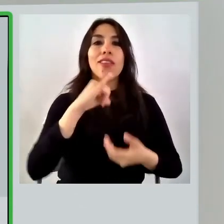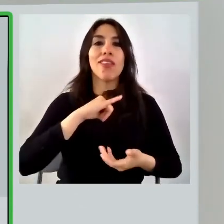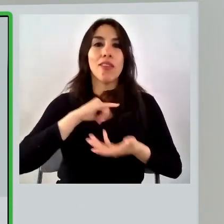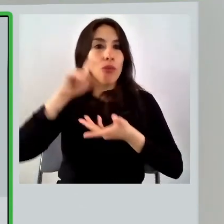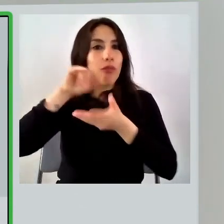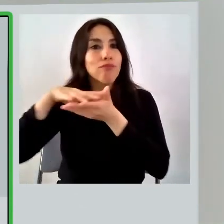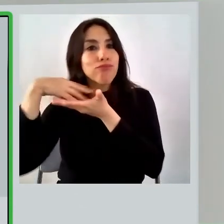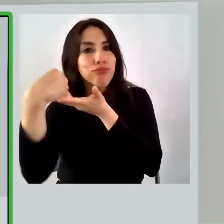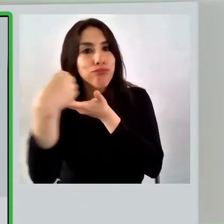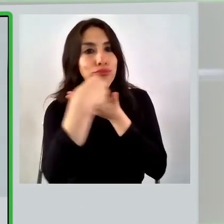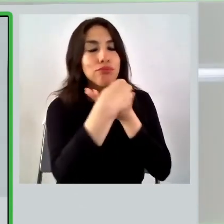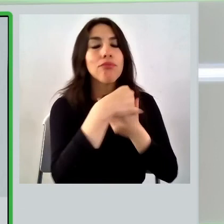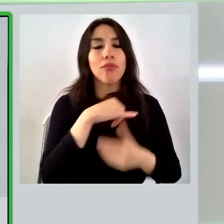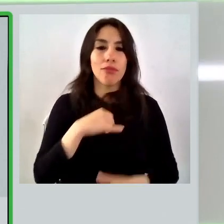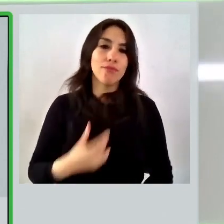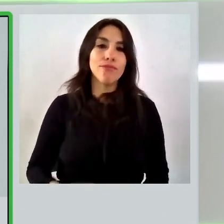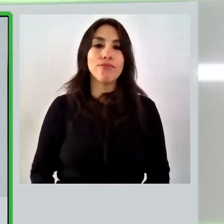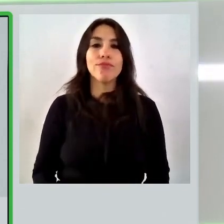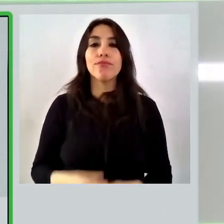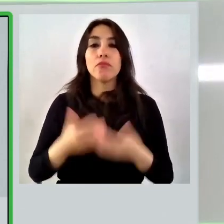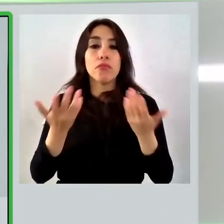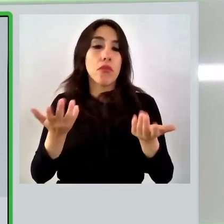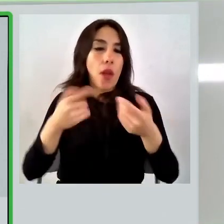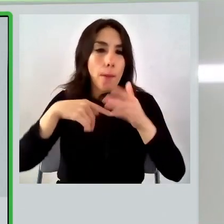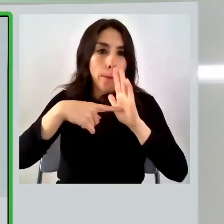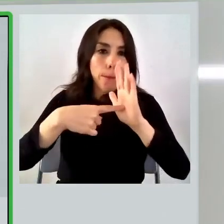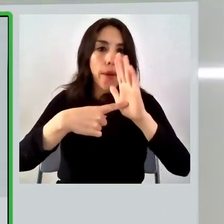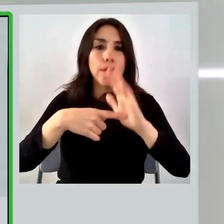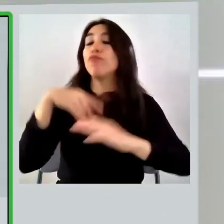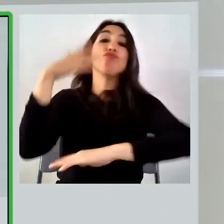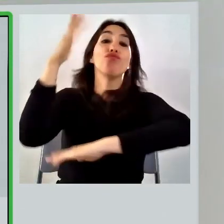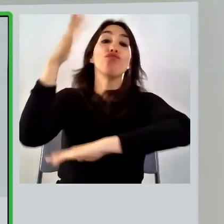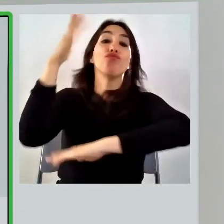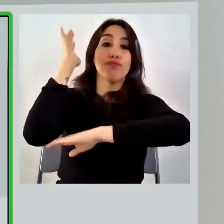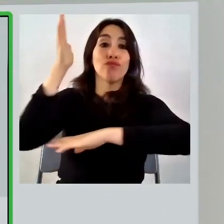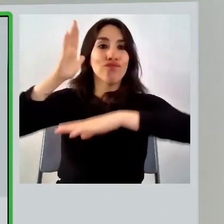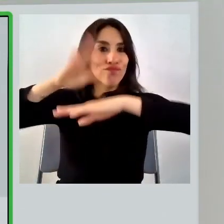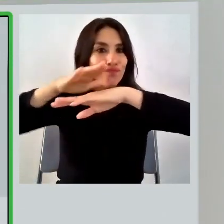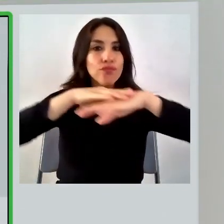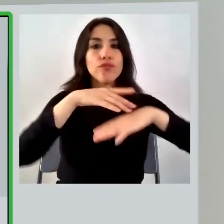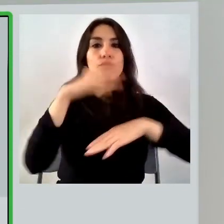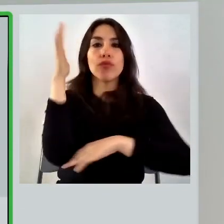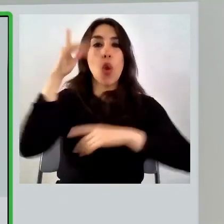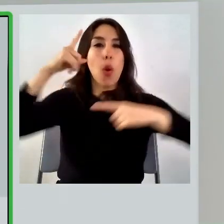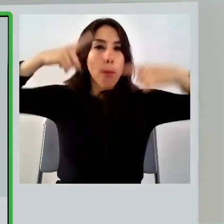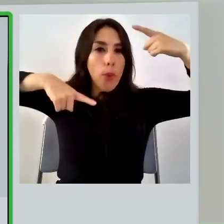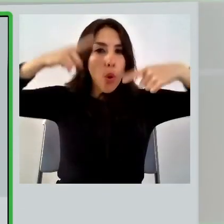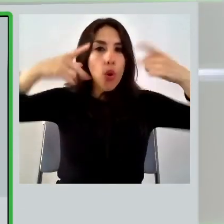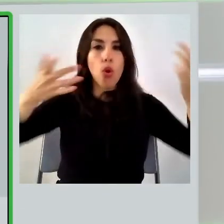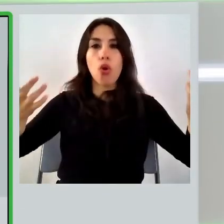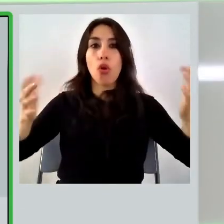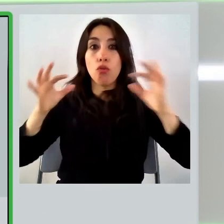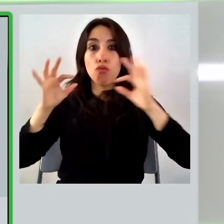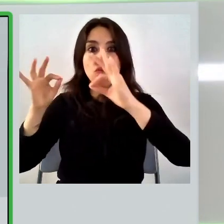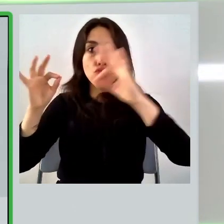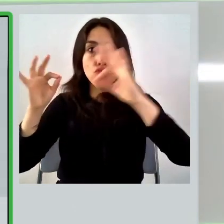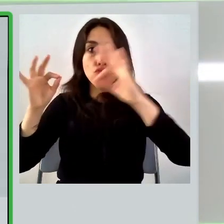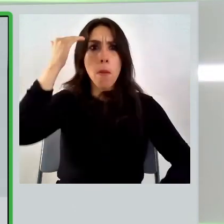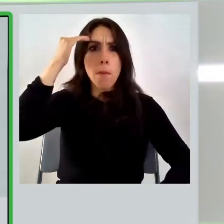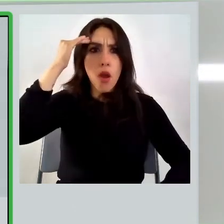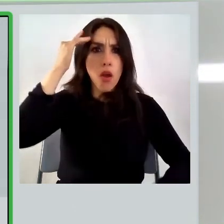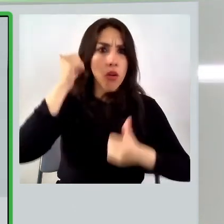to innovate in accessible, appropriate workspaces, mental well-being policies and